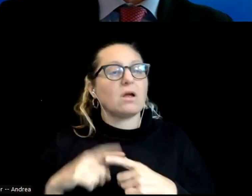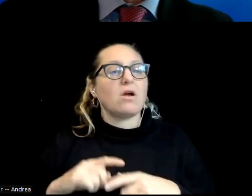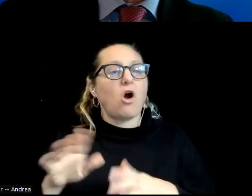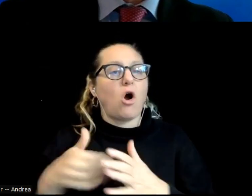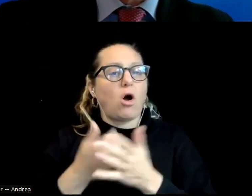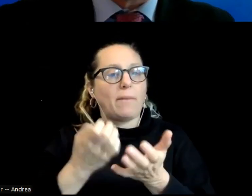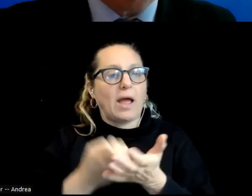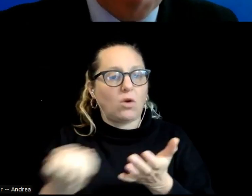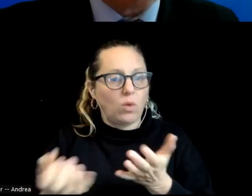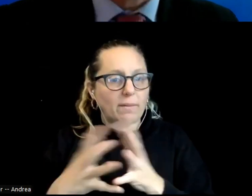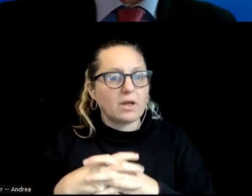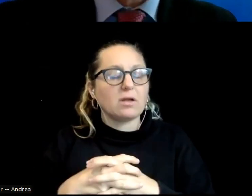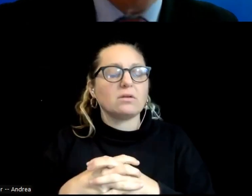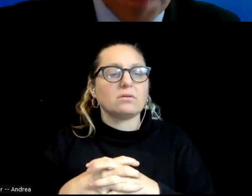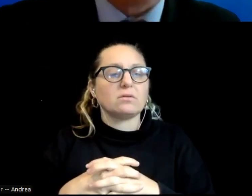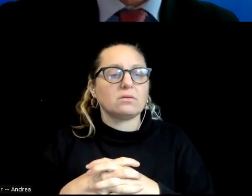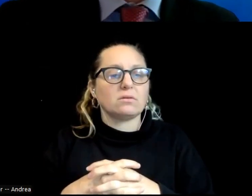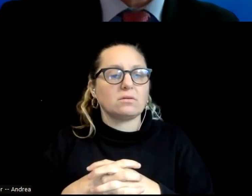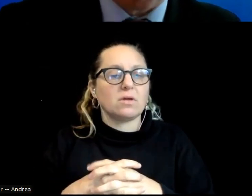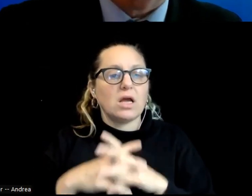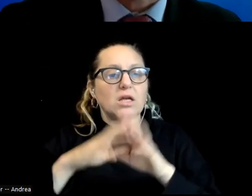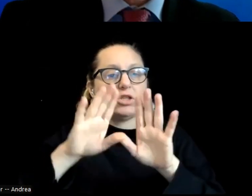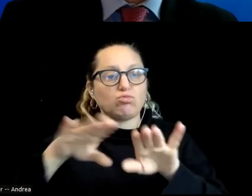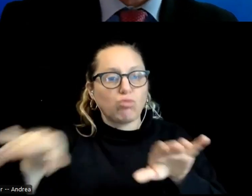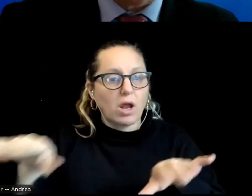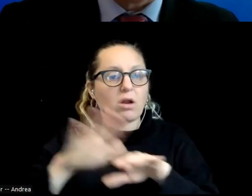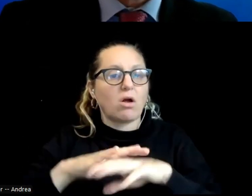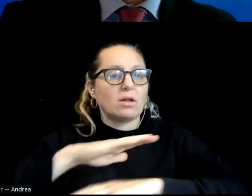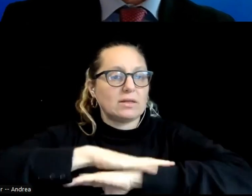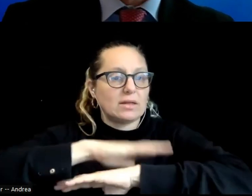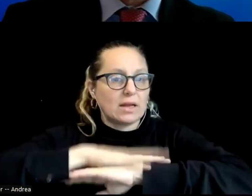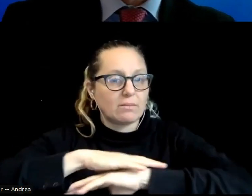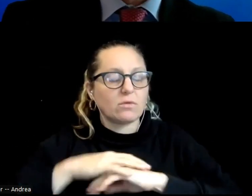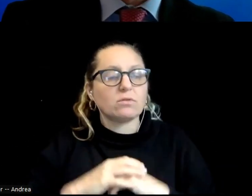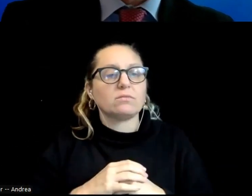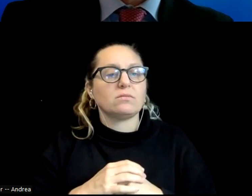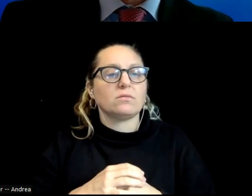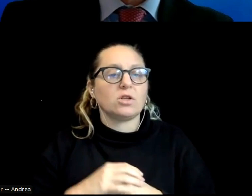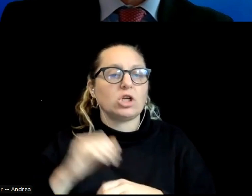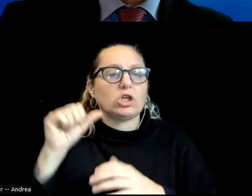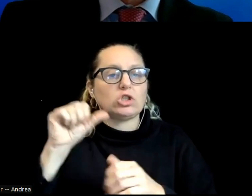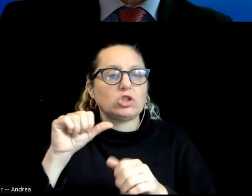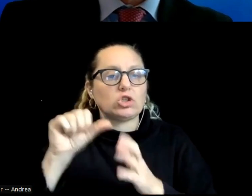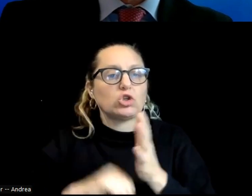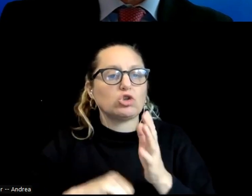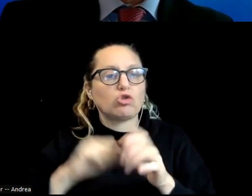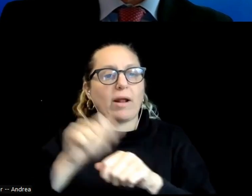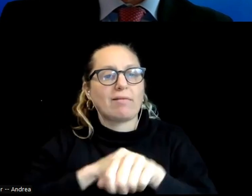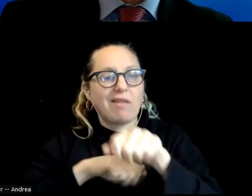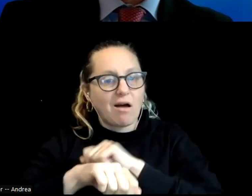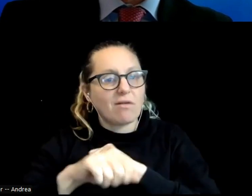equipment are spread out on the table, have surgical gloves on, doing all of this.